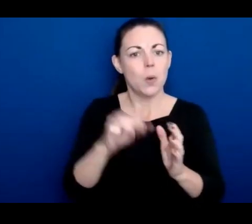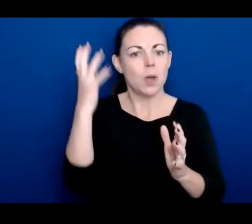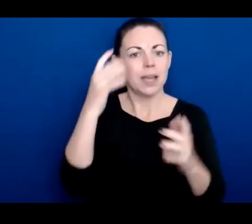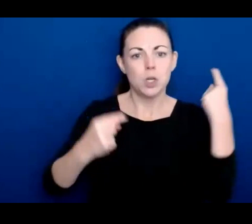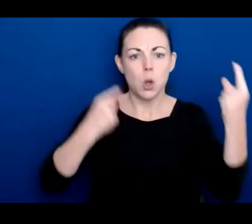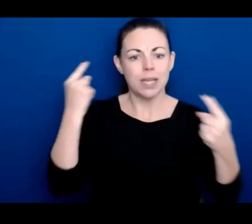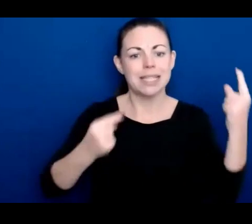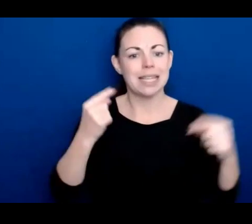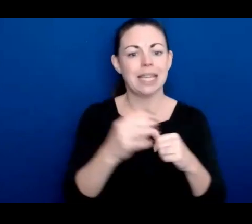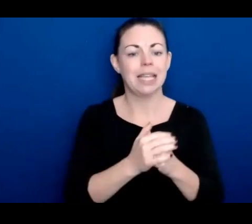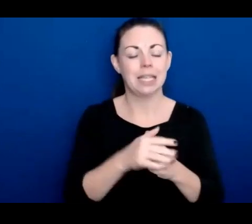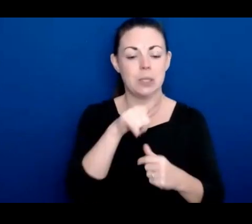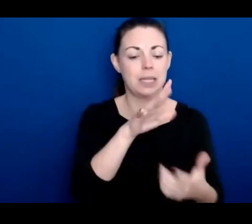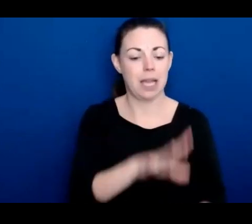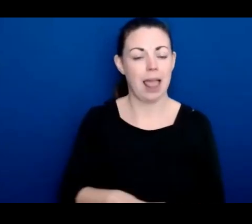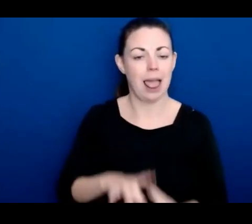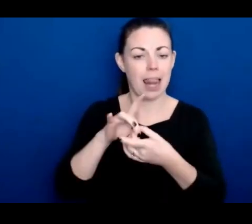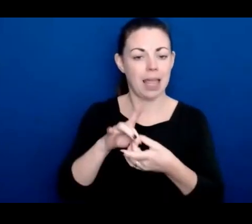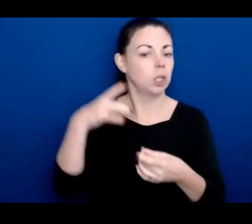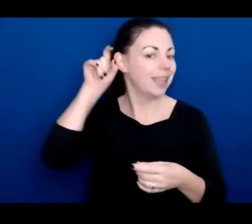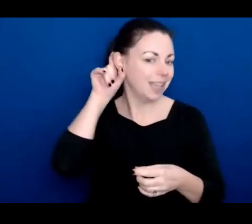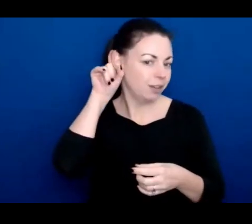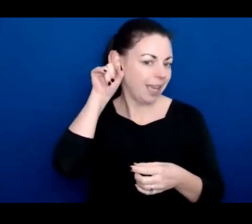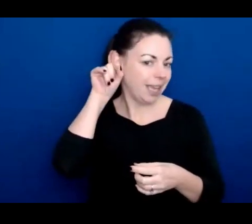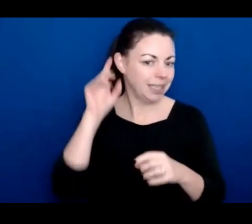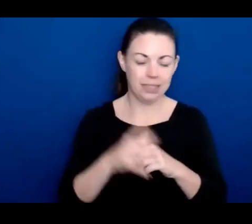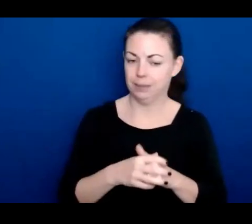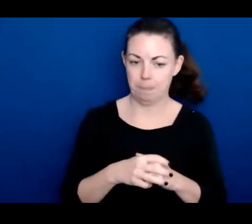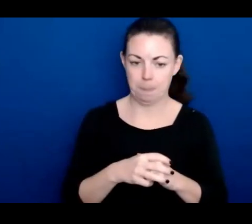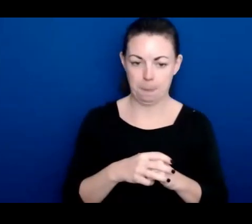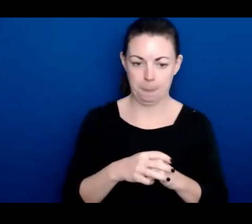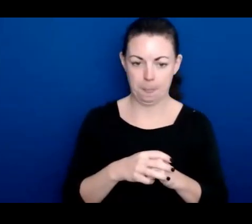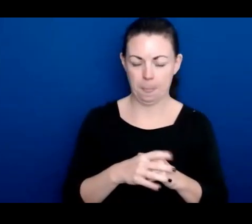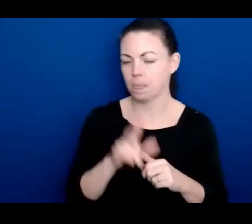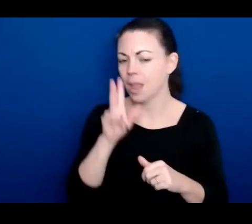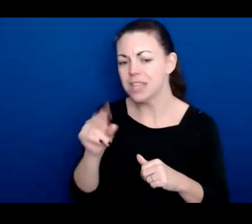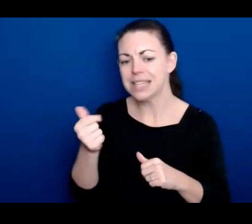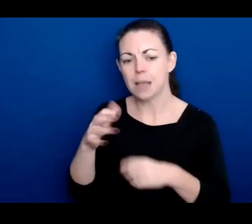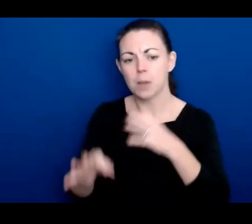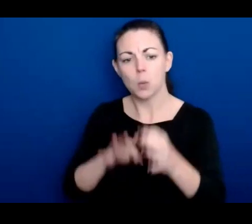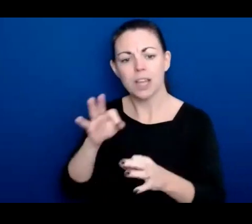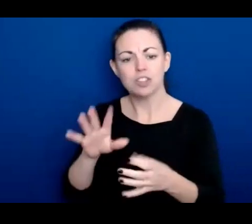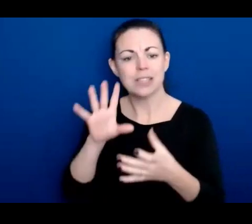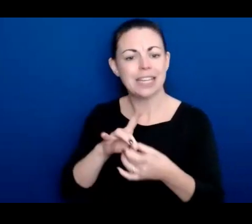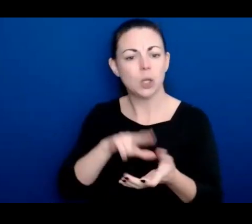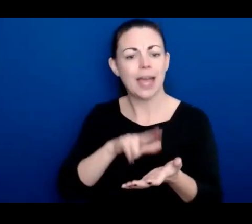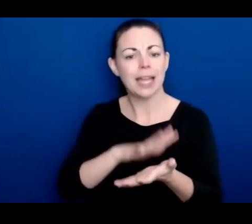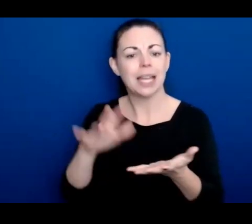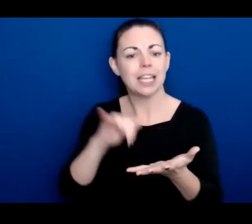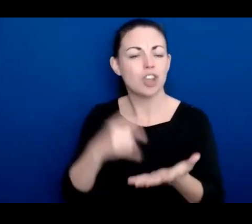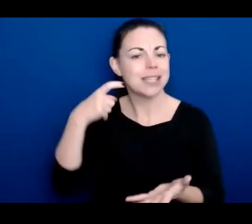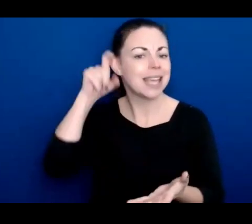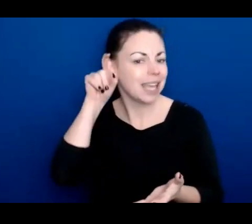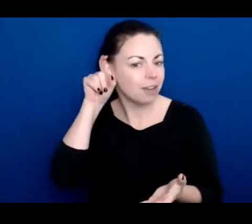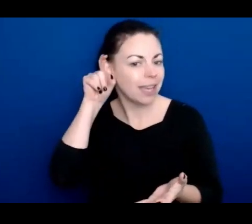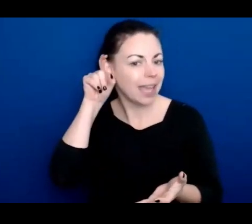to your hearing aids. Typically, I've seen a couple of questions on there. NHS hearing aids are